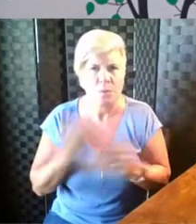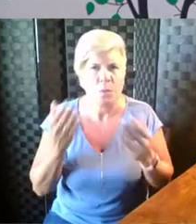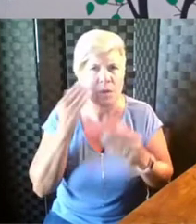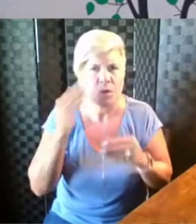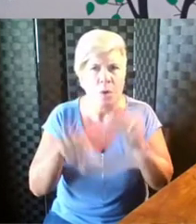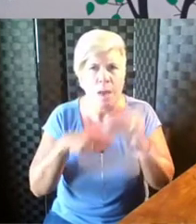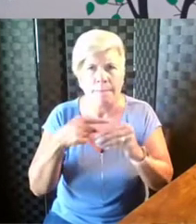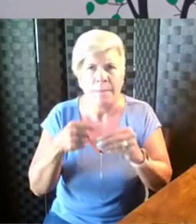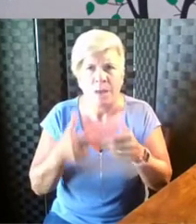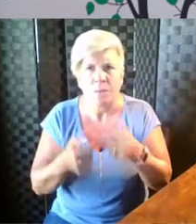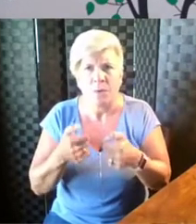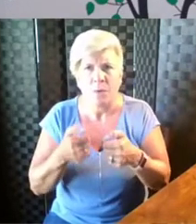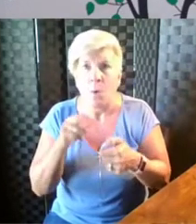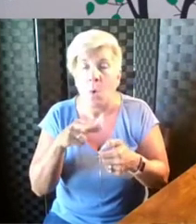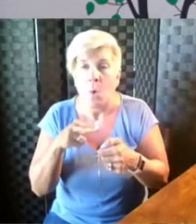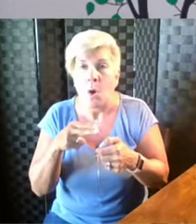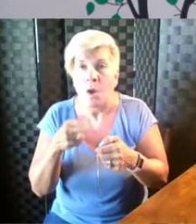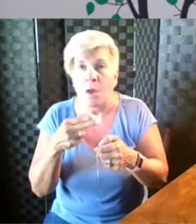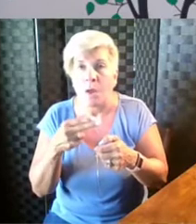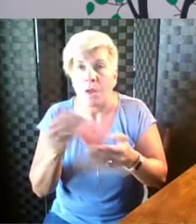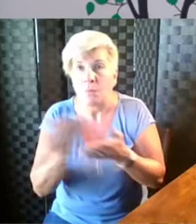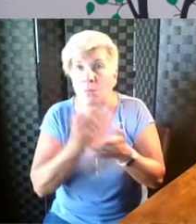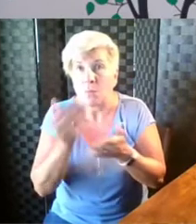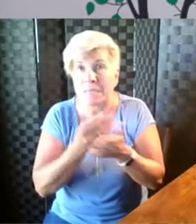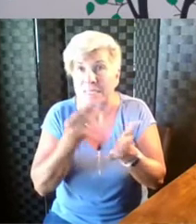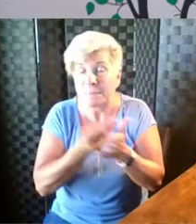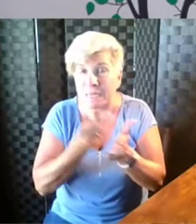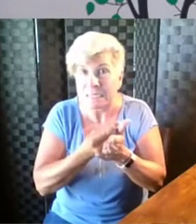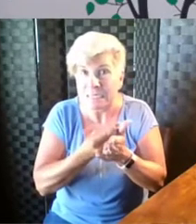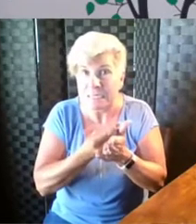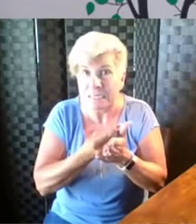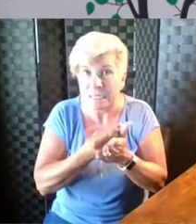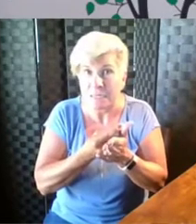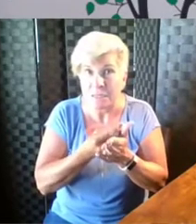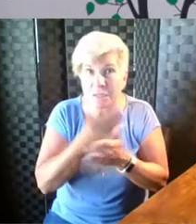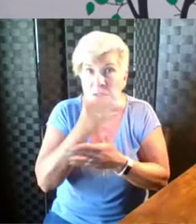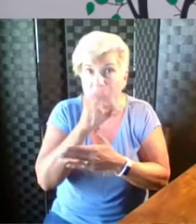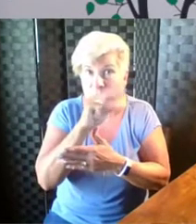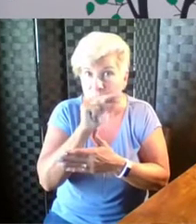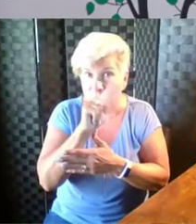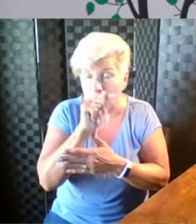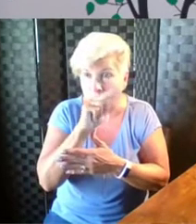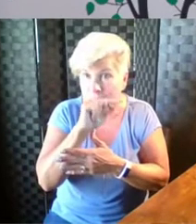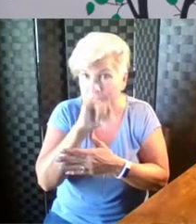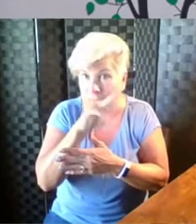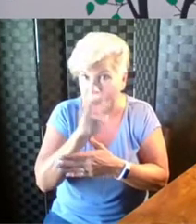about raising money? Do you know anything about Fortnite? Maybe you do, maybe you don't.